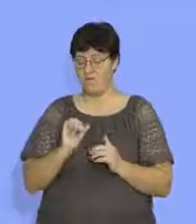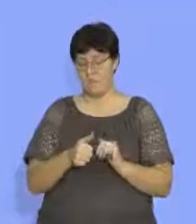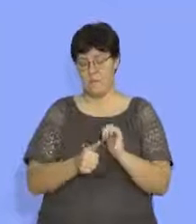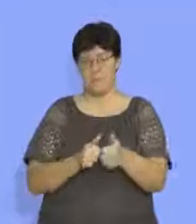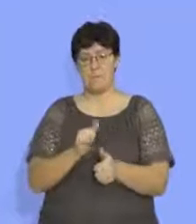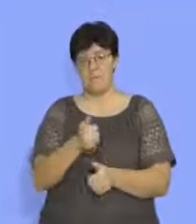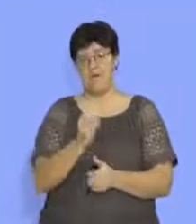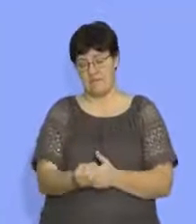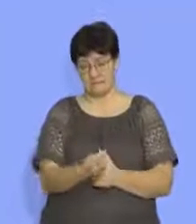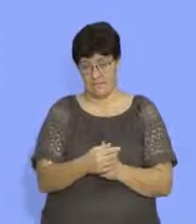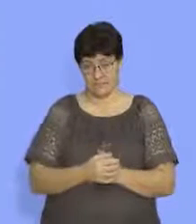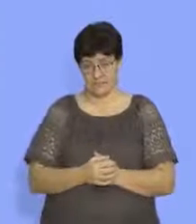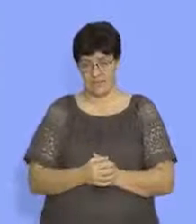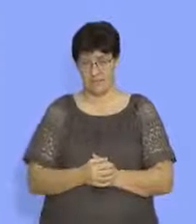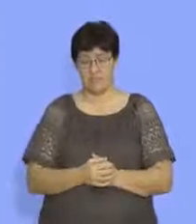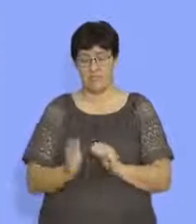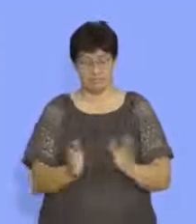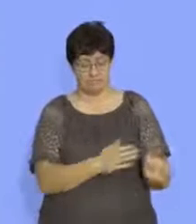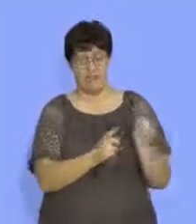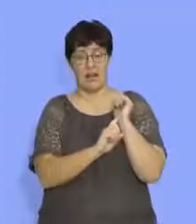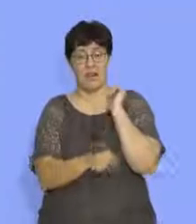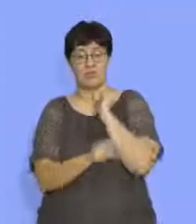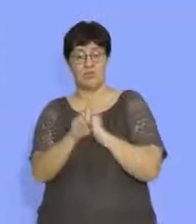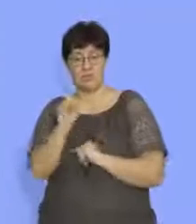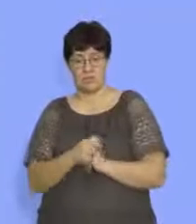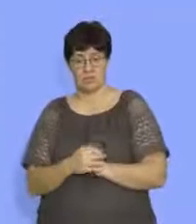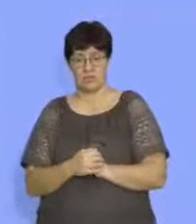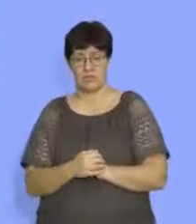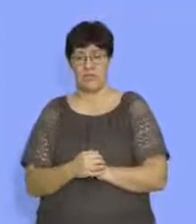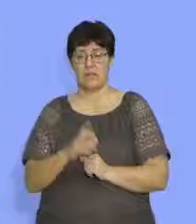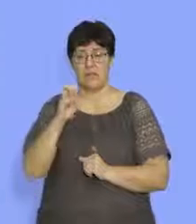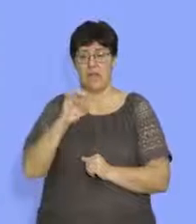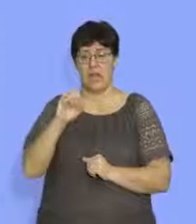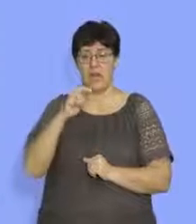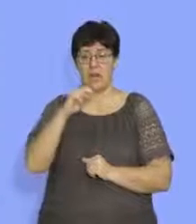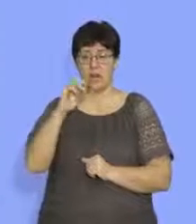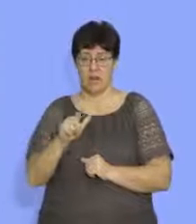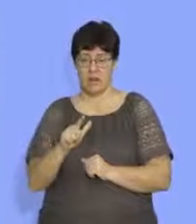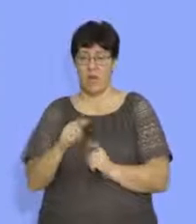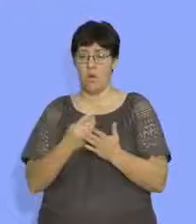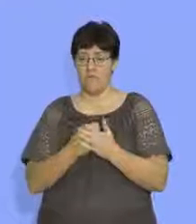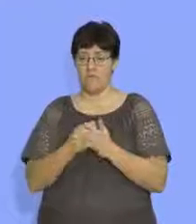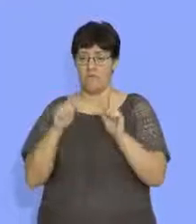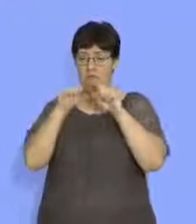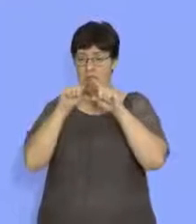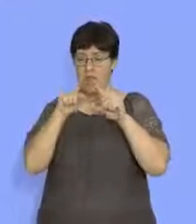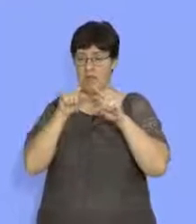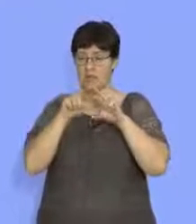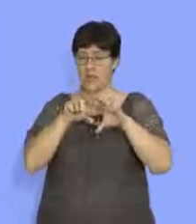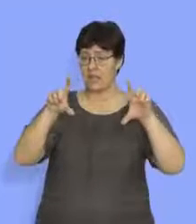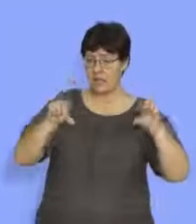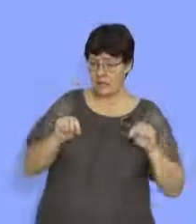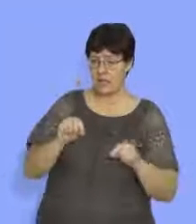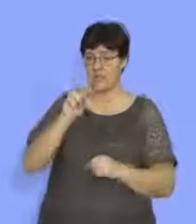each other. Then the last question now is the diagonal of a rectangle is 25